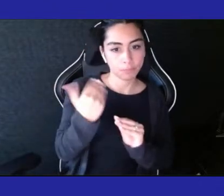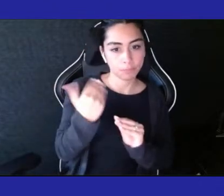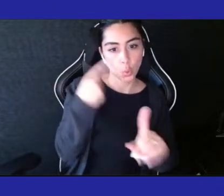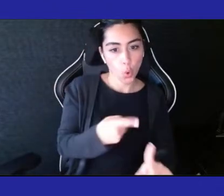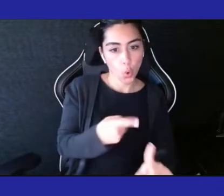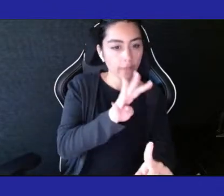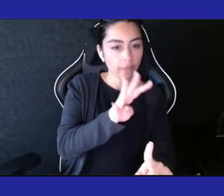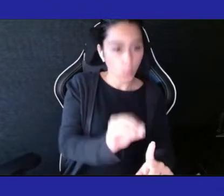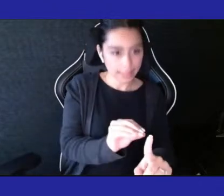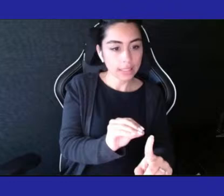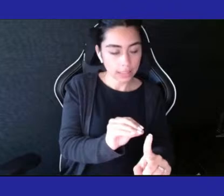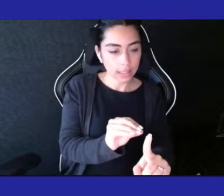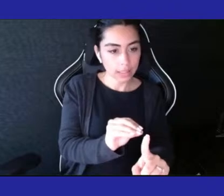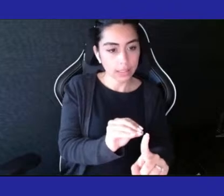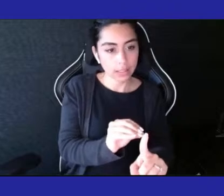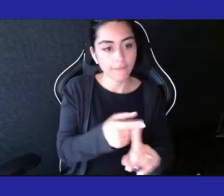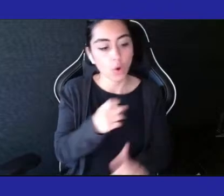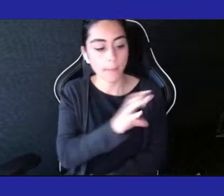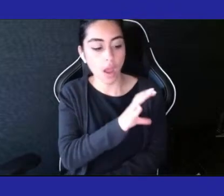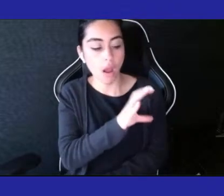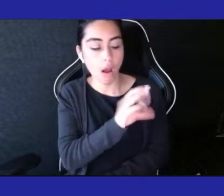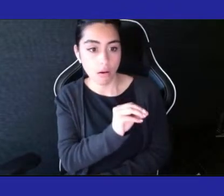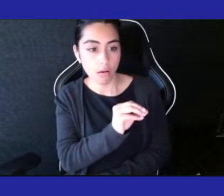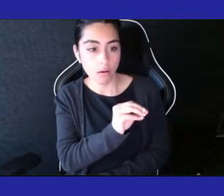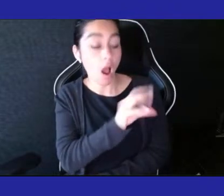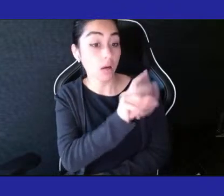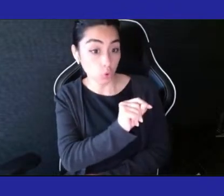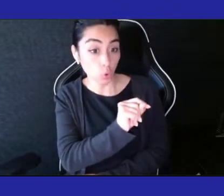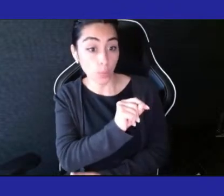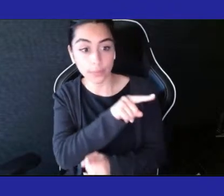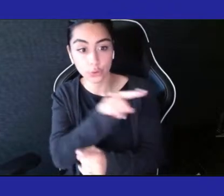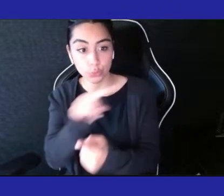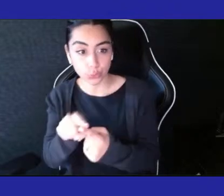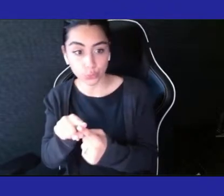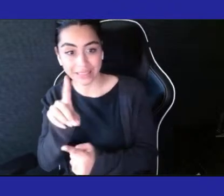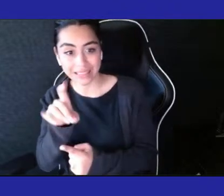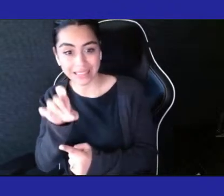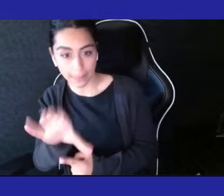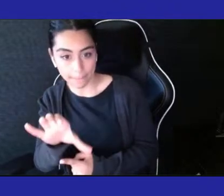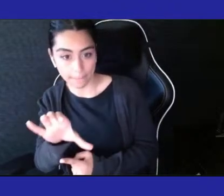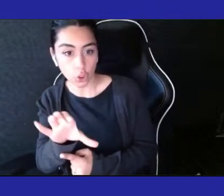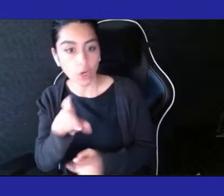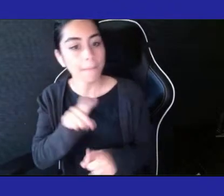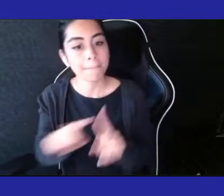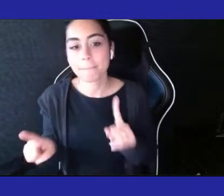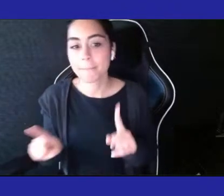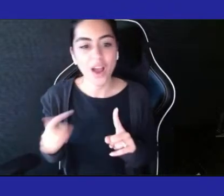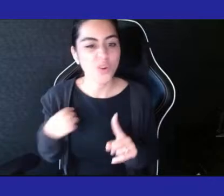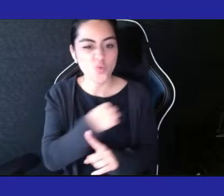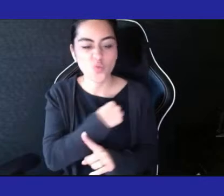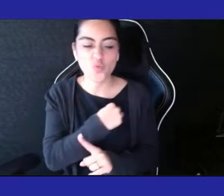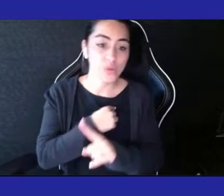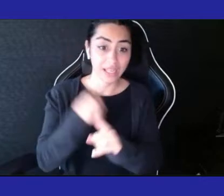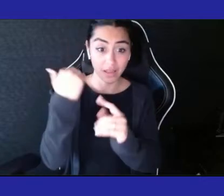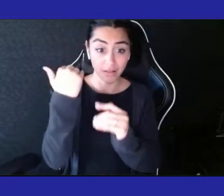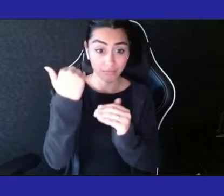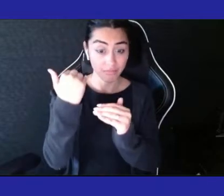December 2023, almost doubled the goal at 85. And then even for partial quarter